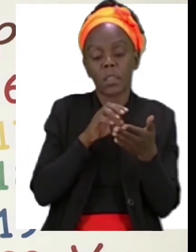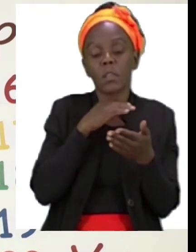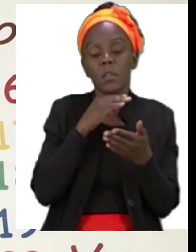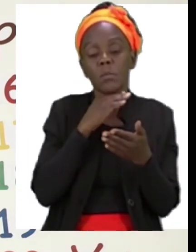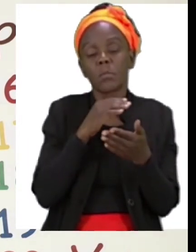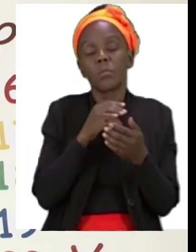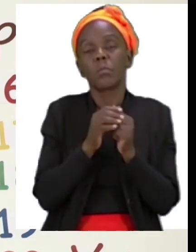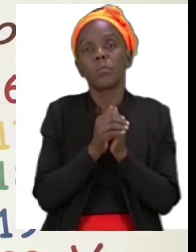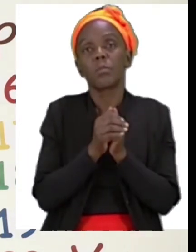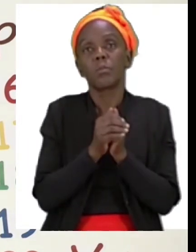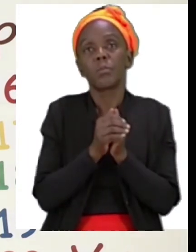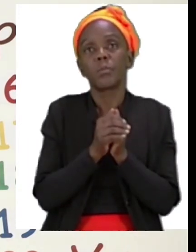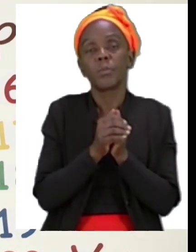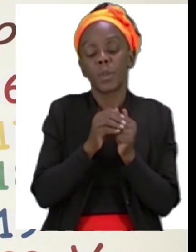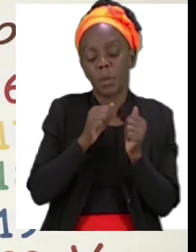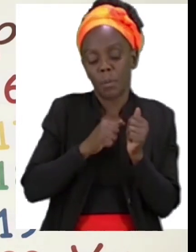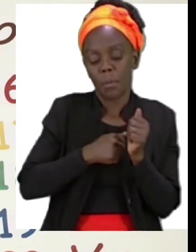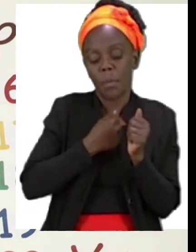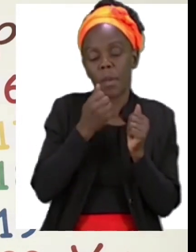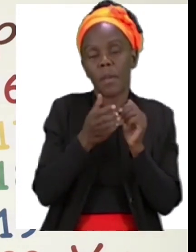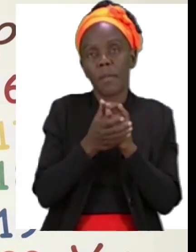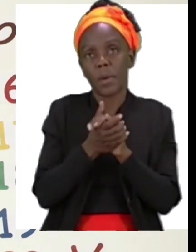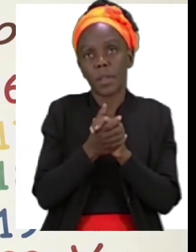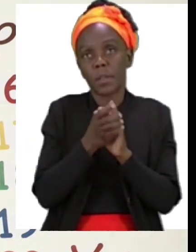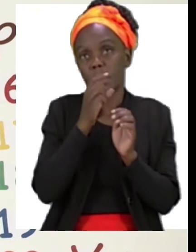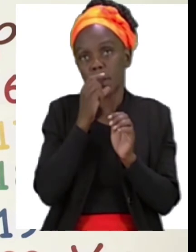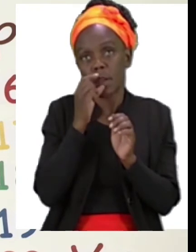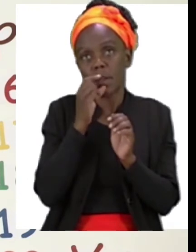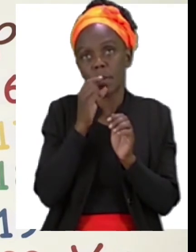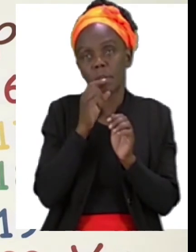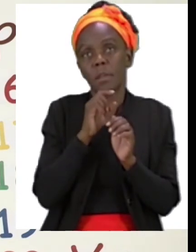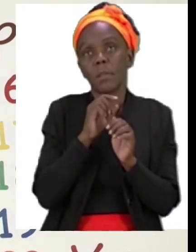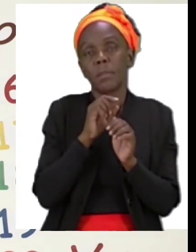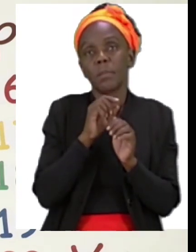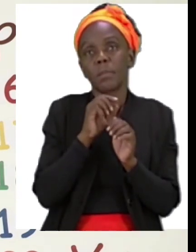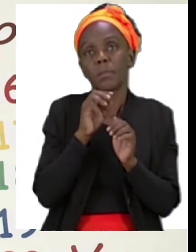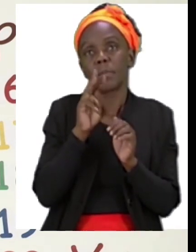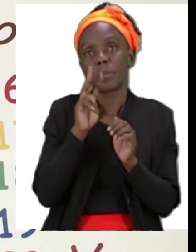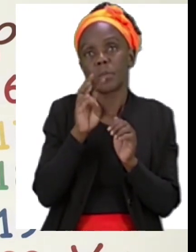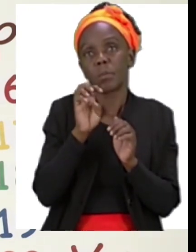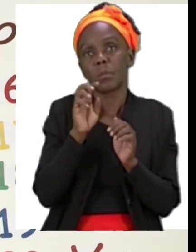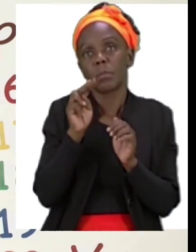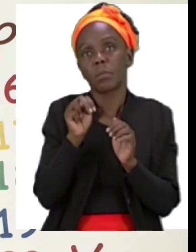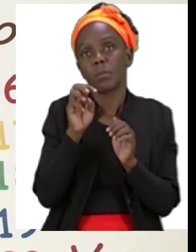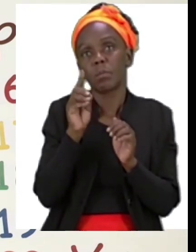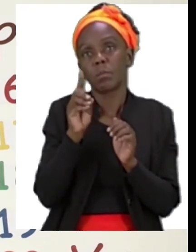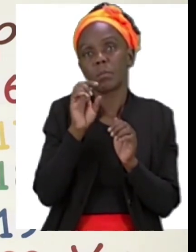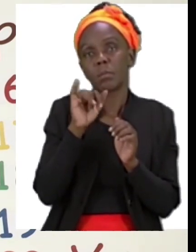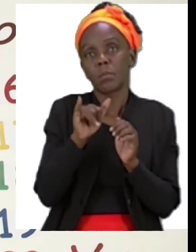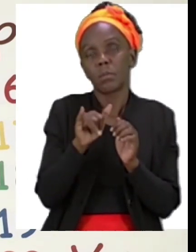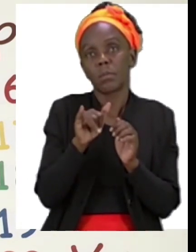is Wendy. She likes the color